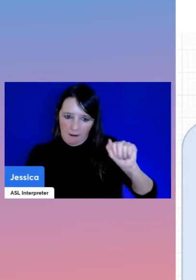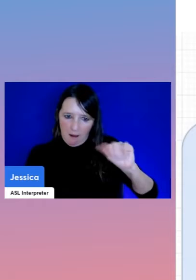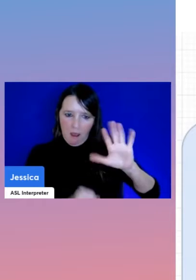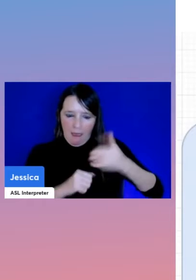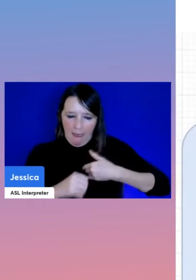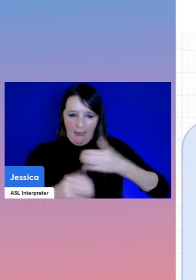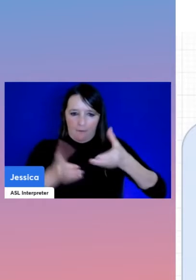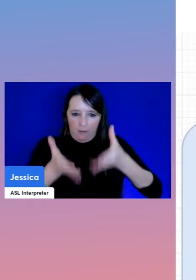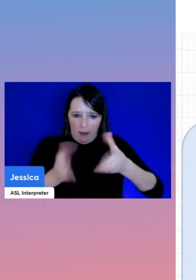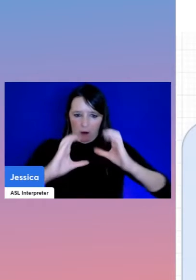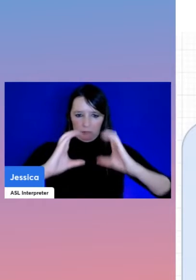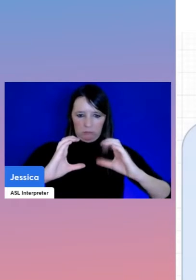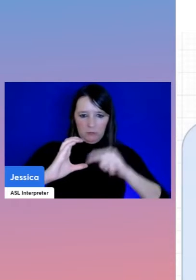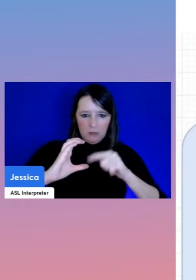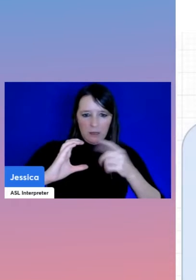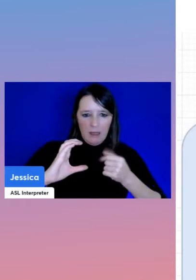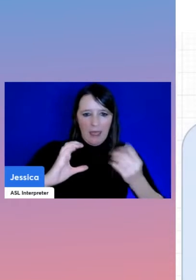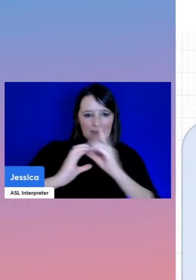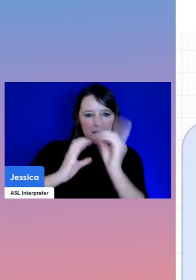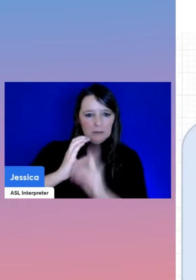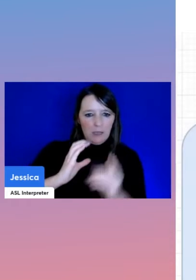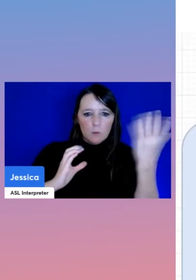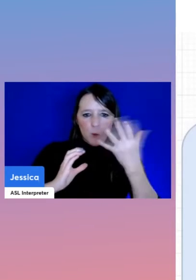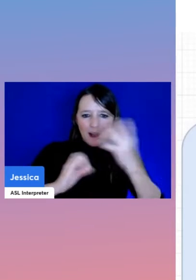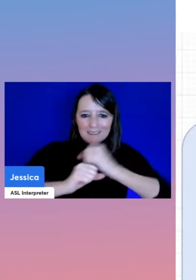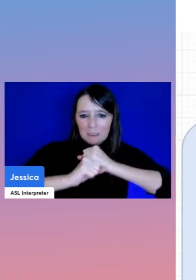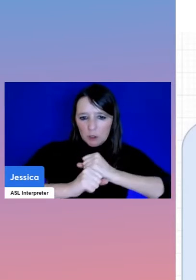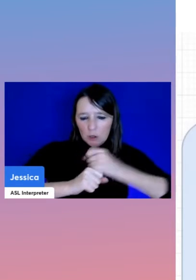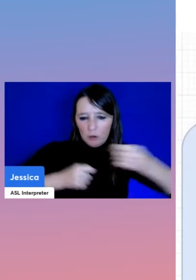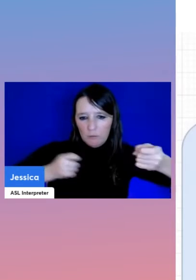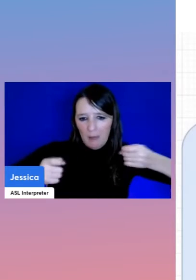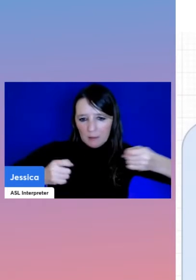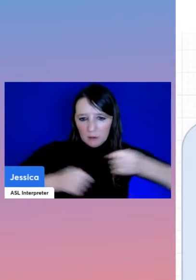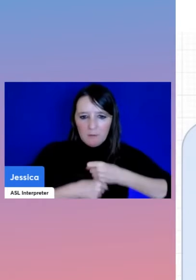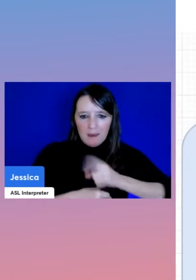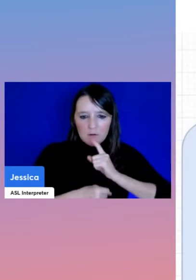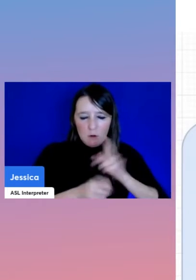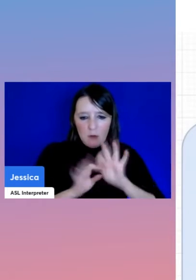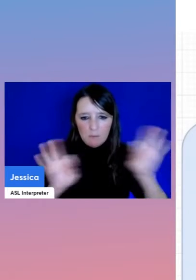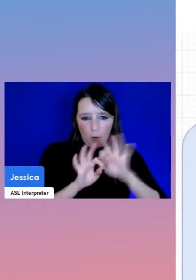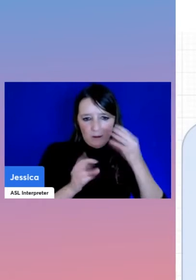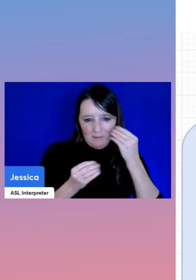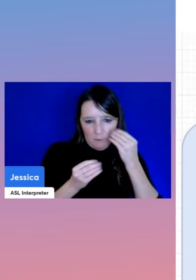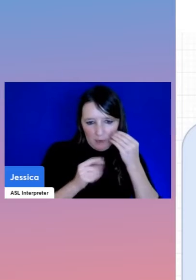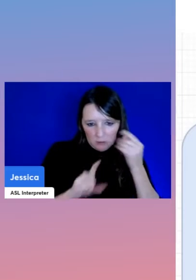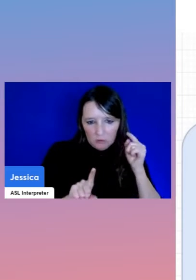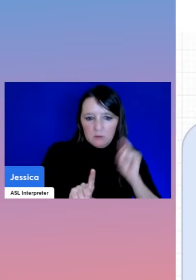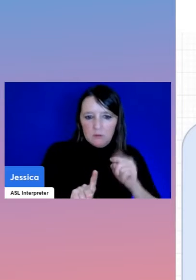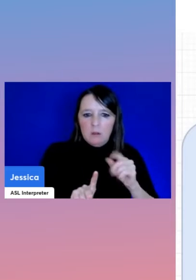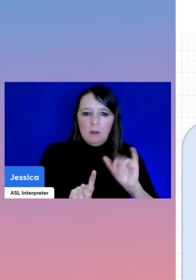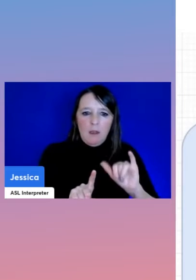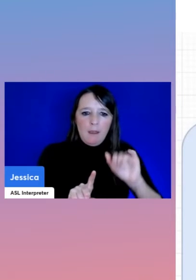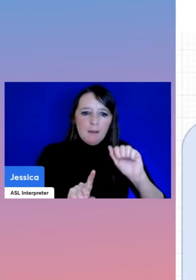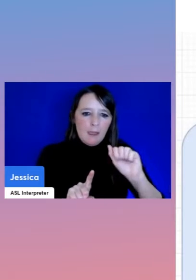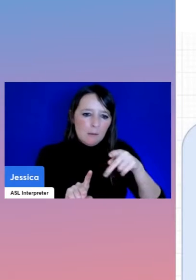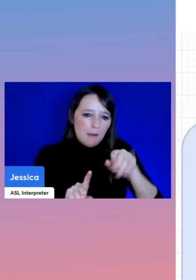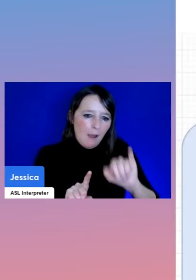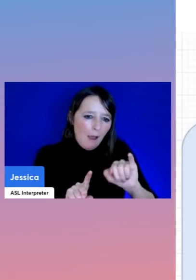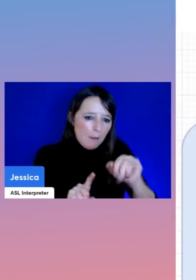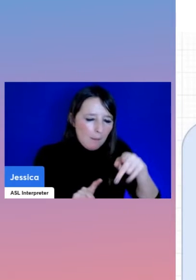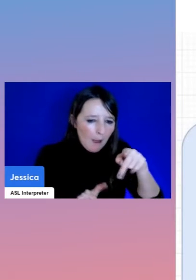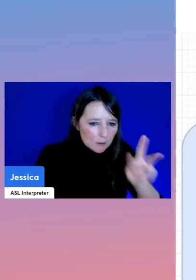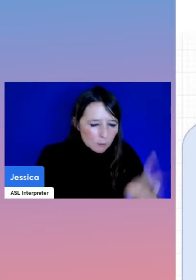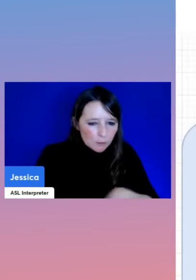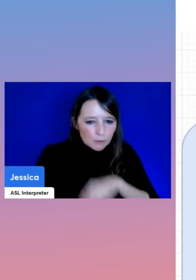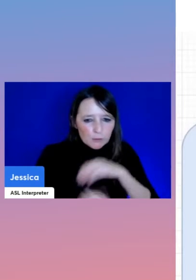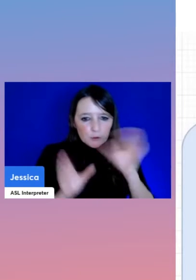is designed for secure secret management, ensuring that critical information like API keys, passwords, certificates are